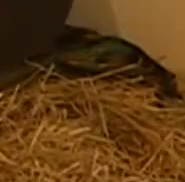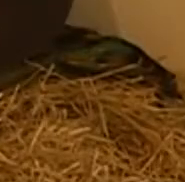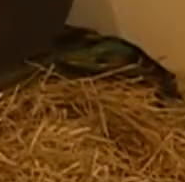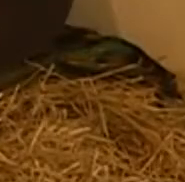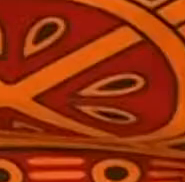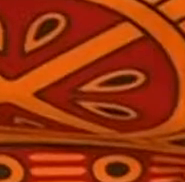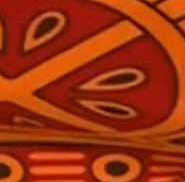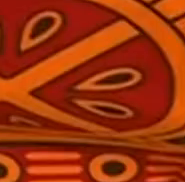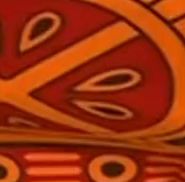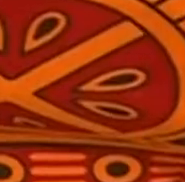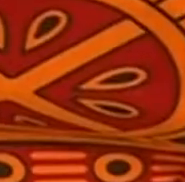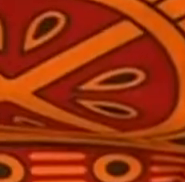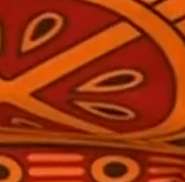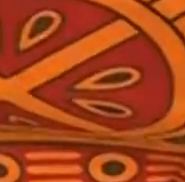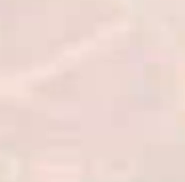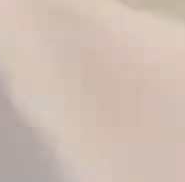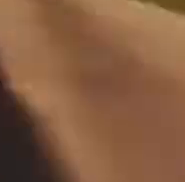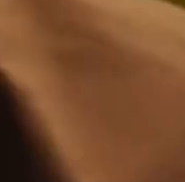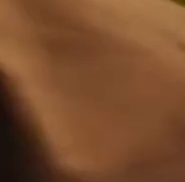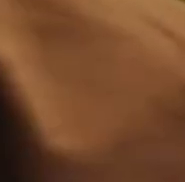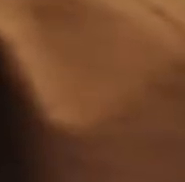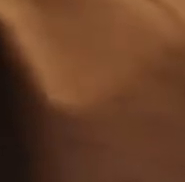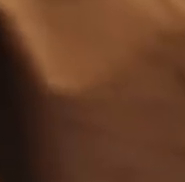every part of our lives.